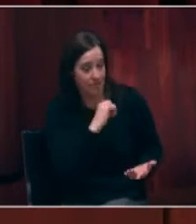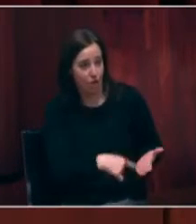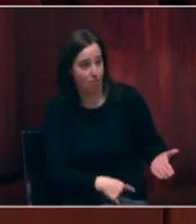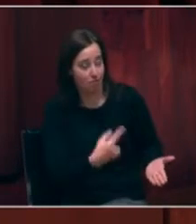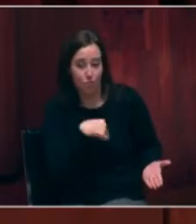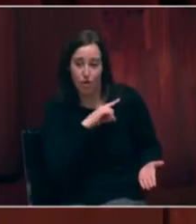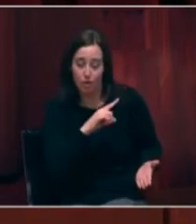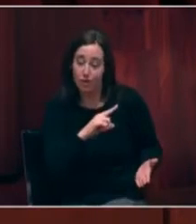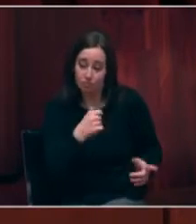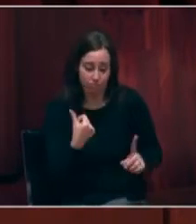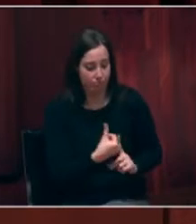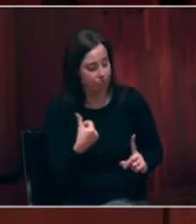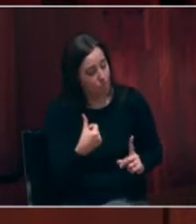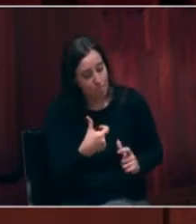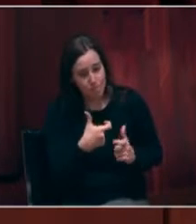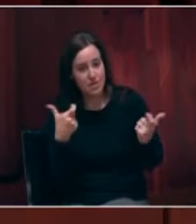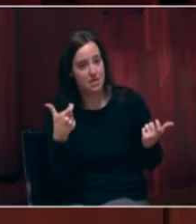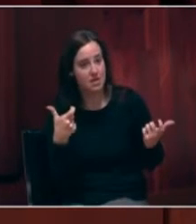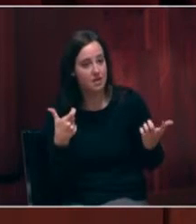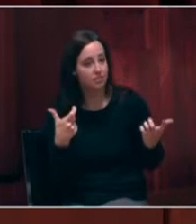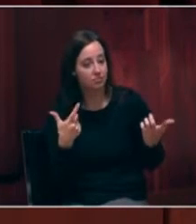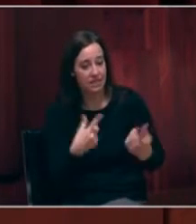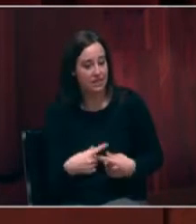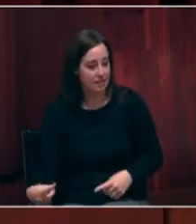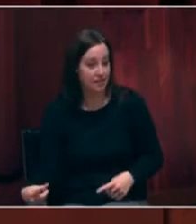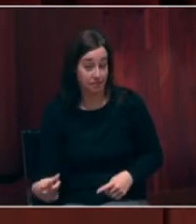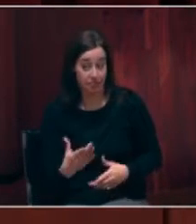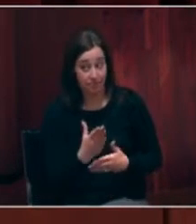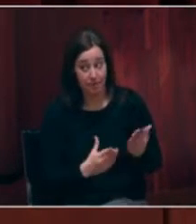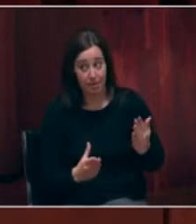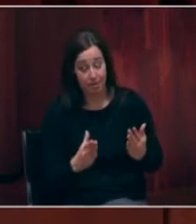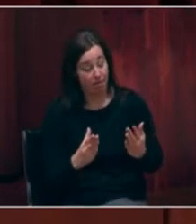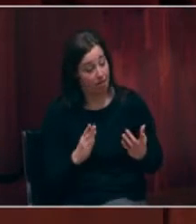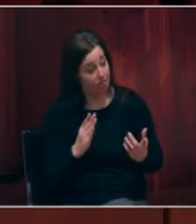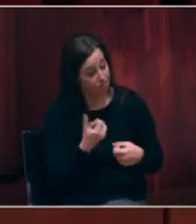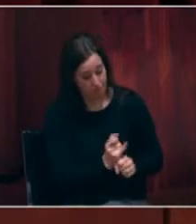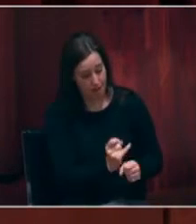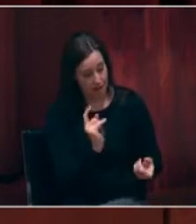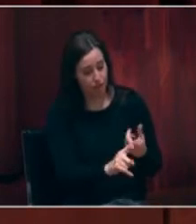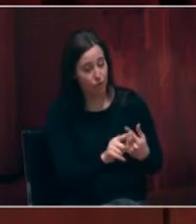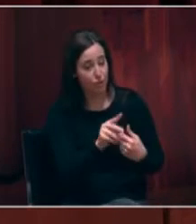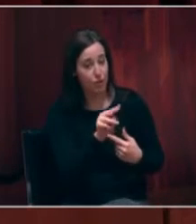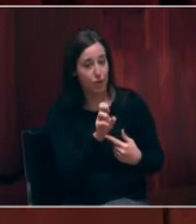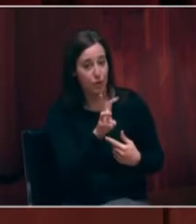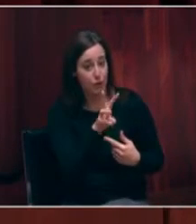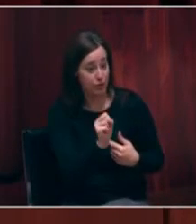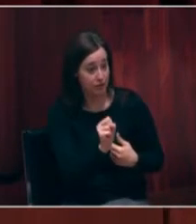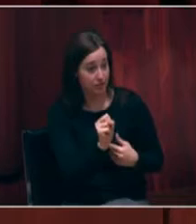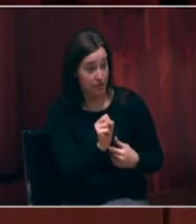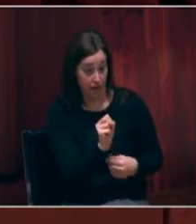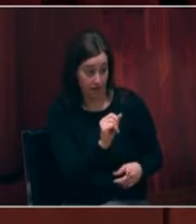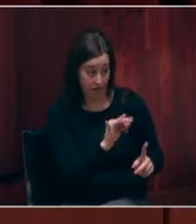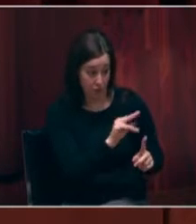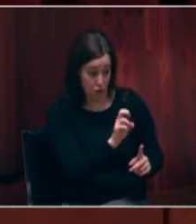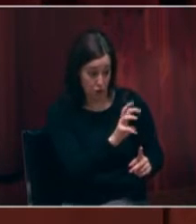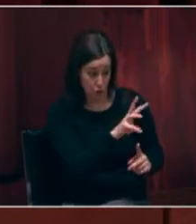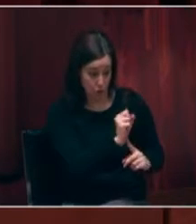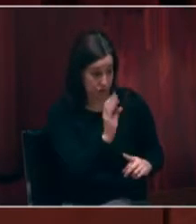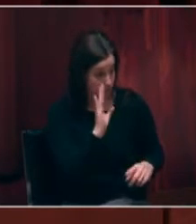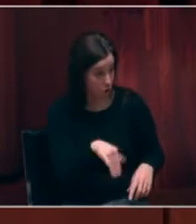incidents were going on. Some of these incidents made it to the news, and of course, if it makes it to the news, it makes it to the White House. Of course, the White House got wind,